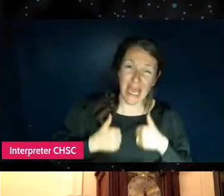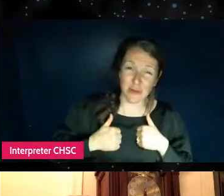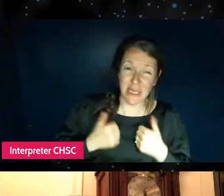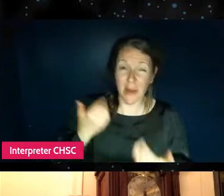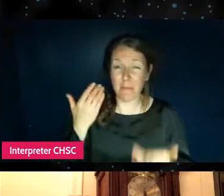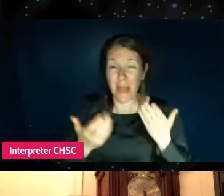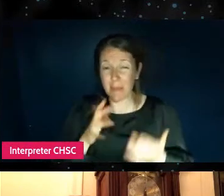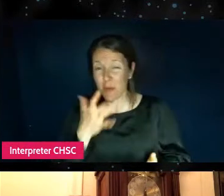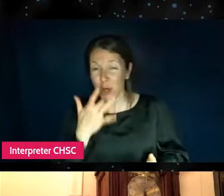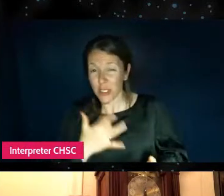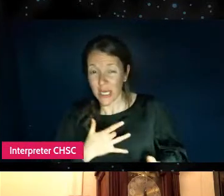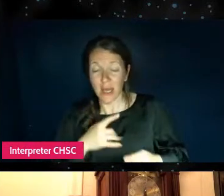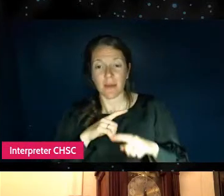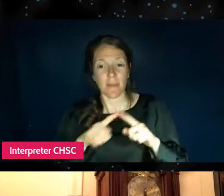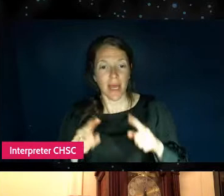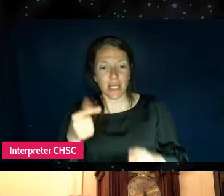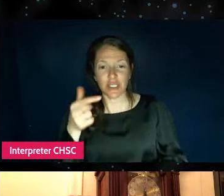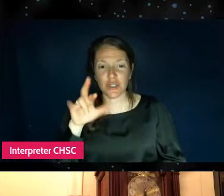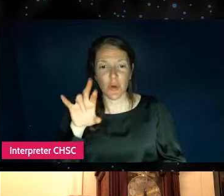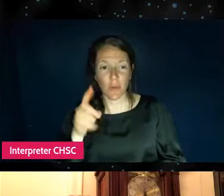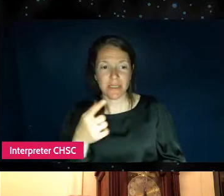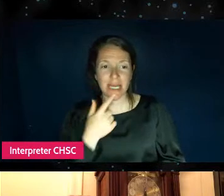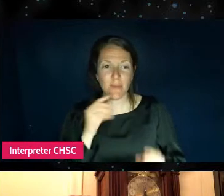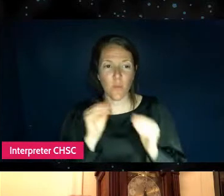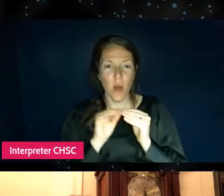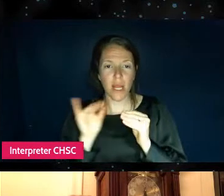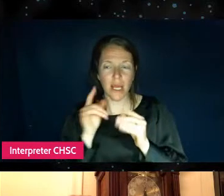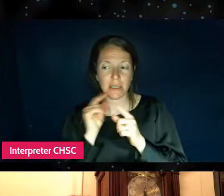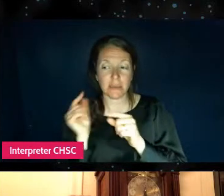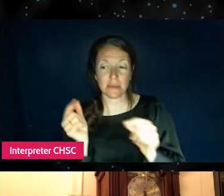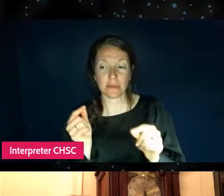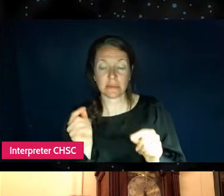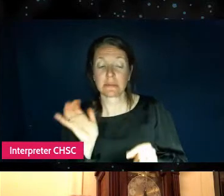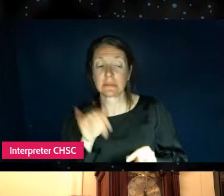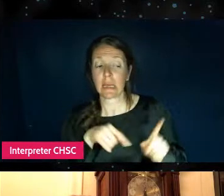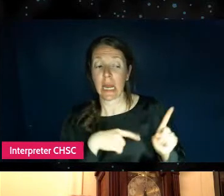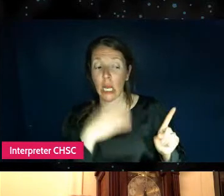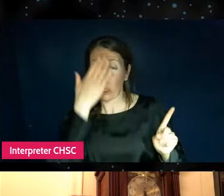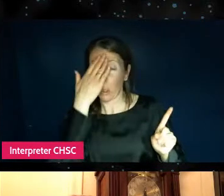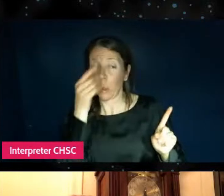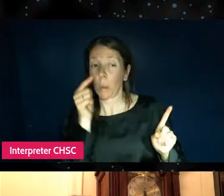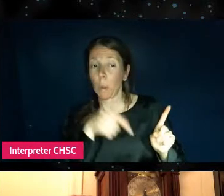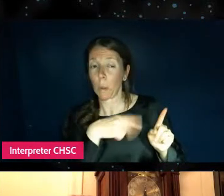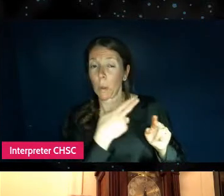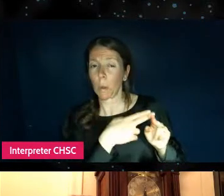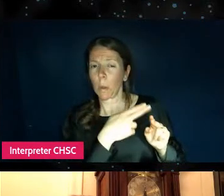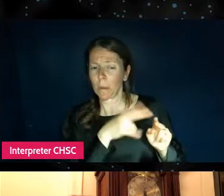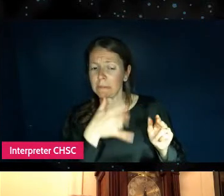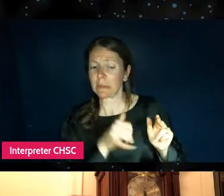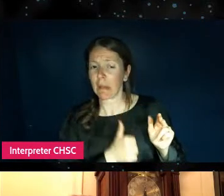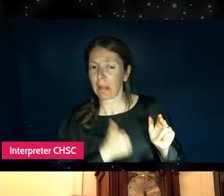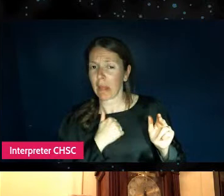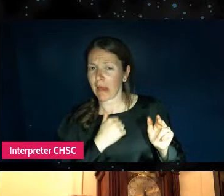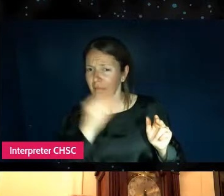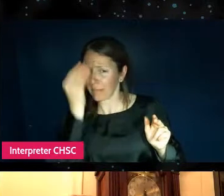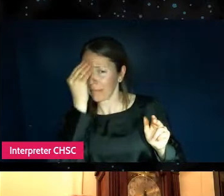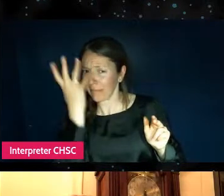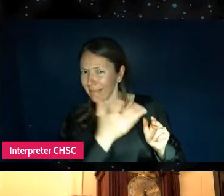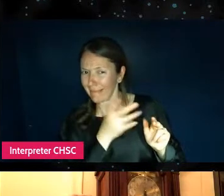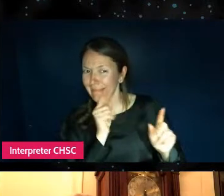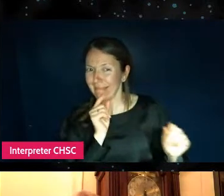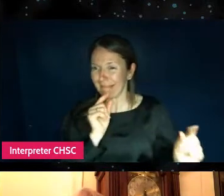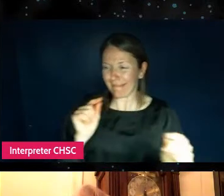then a lot of it, as George was saying, was word of mouth, you know, like, oh, well, I know so-and-so is alive, you know? So,